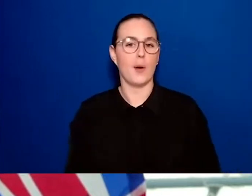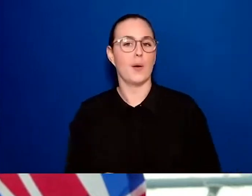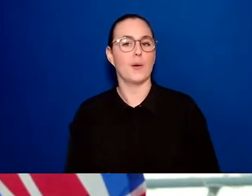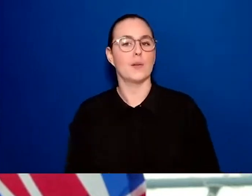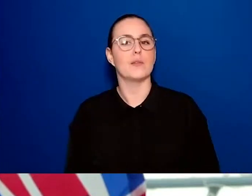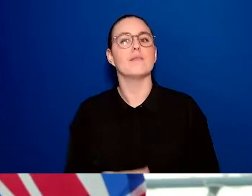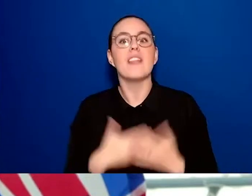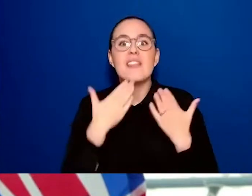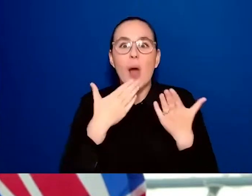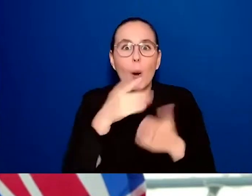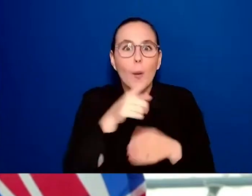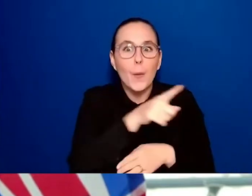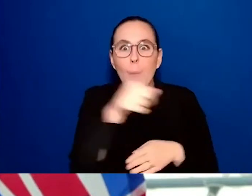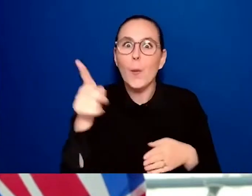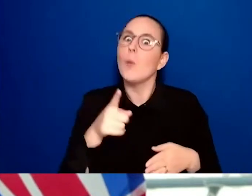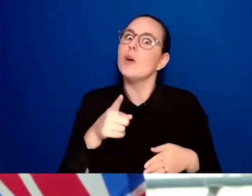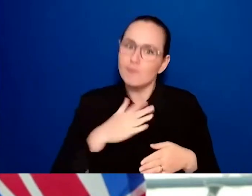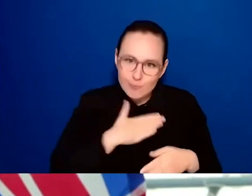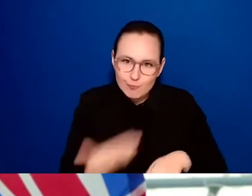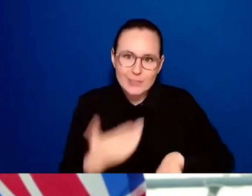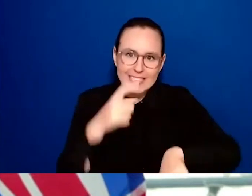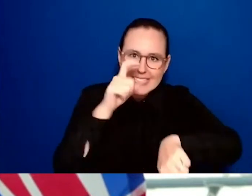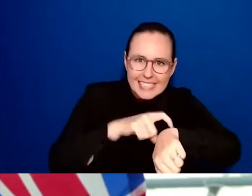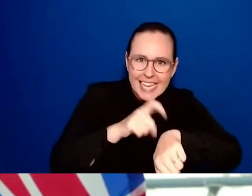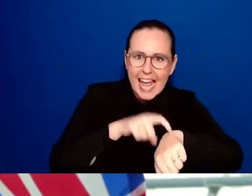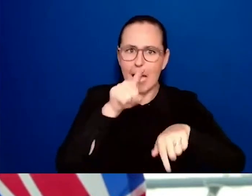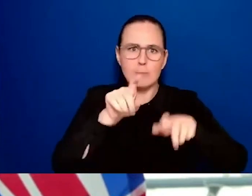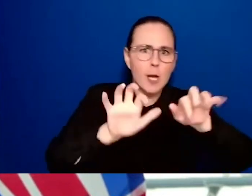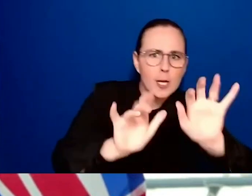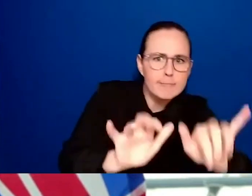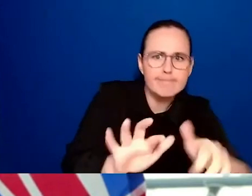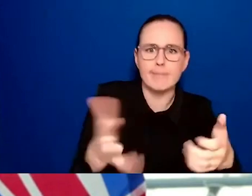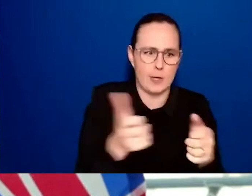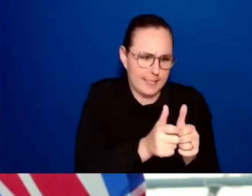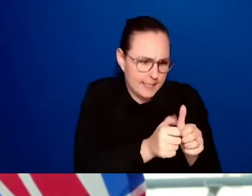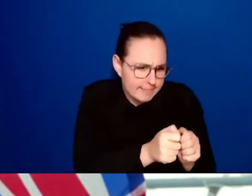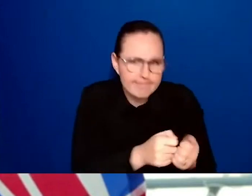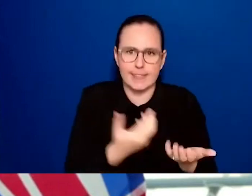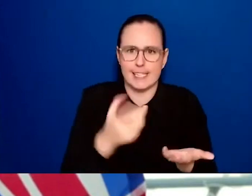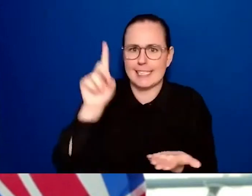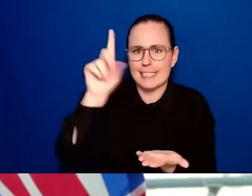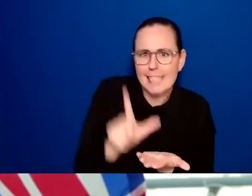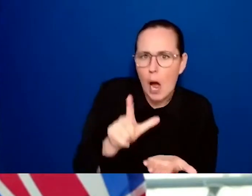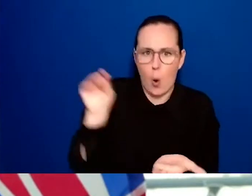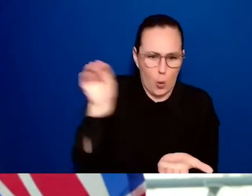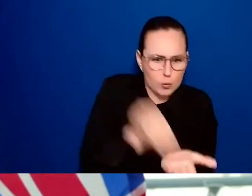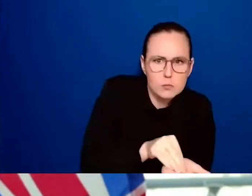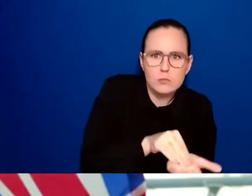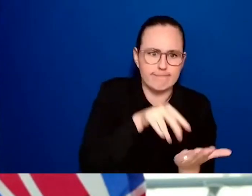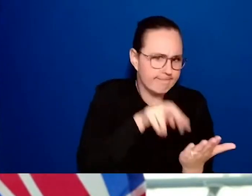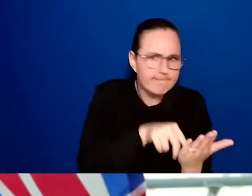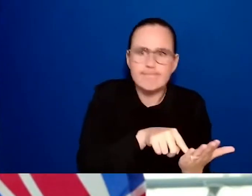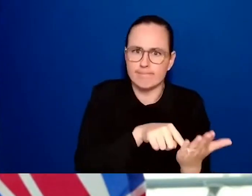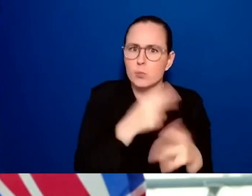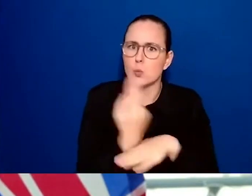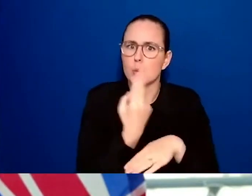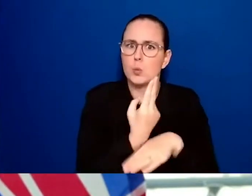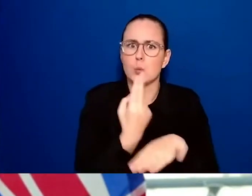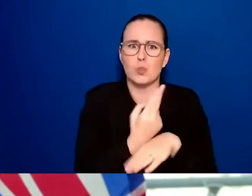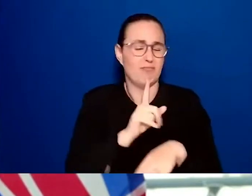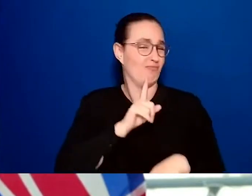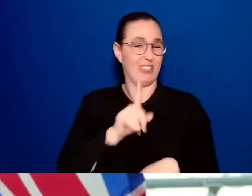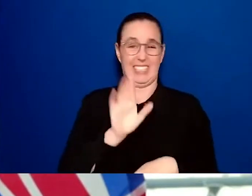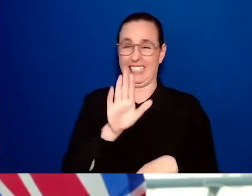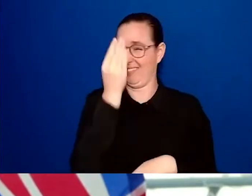have not yet taken the steps to get your vaccine card, it only takes a few minutes. And for these next couple of days, as everyone gets used